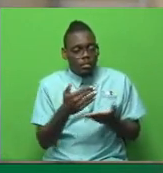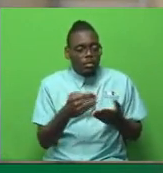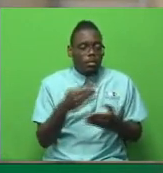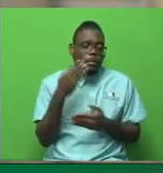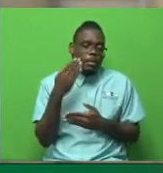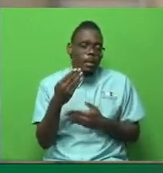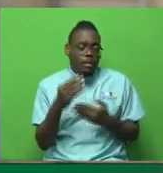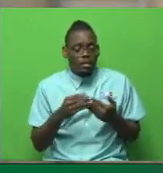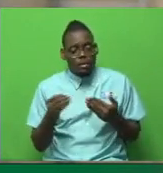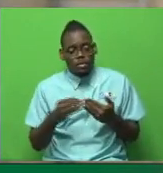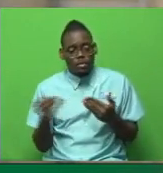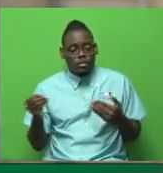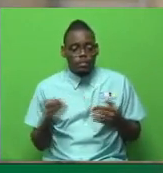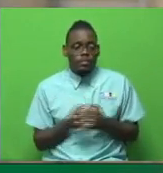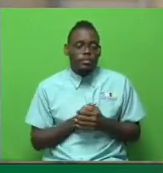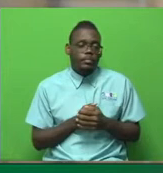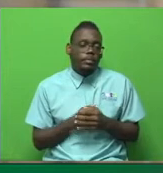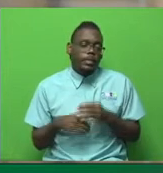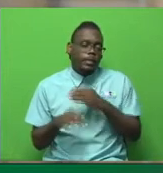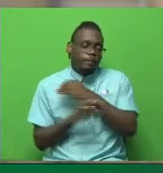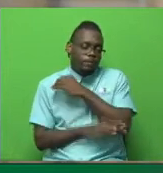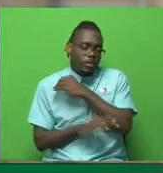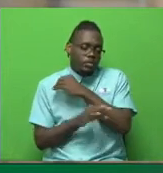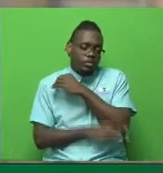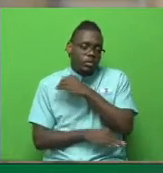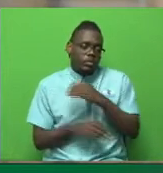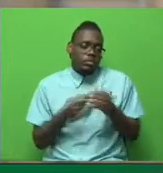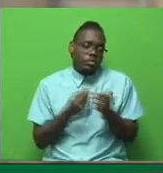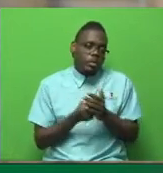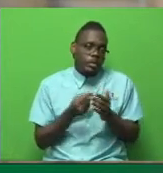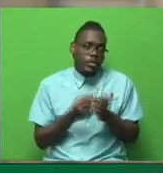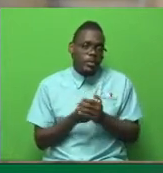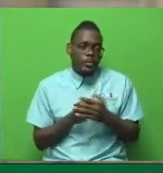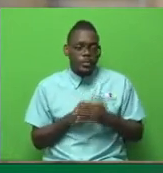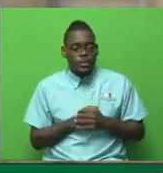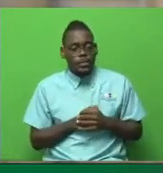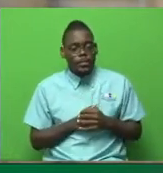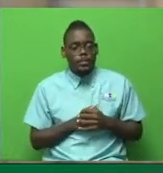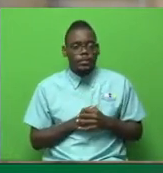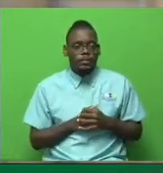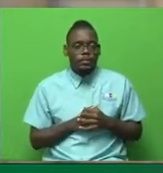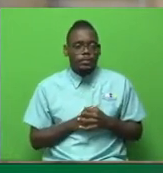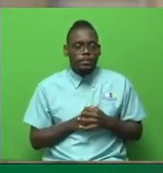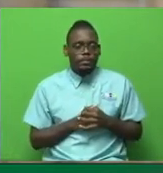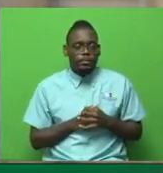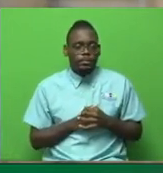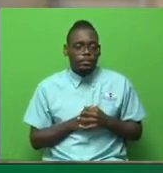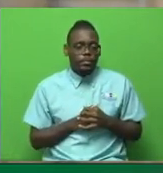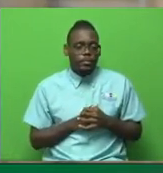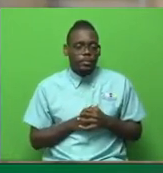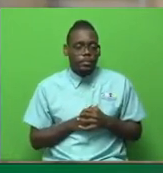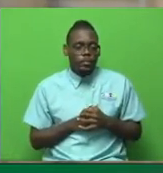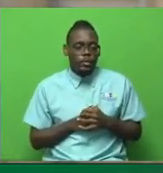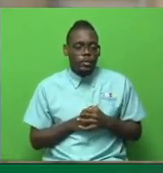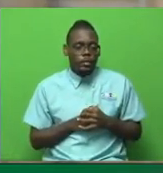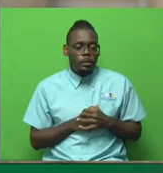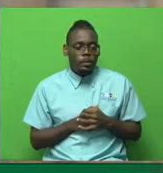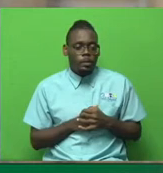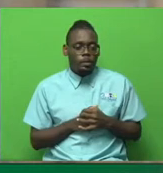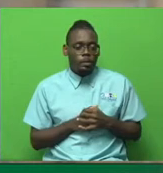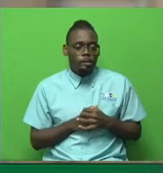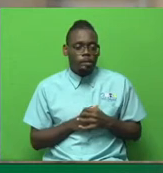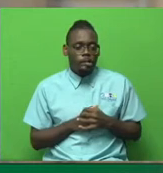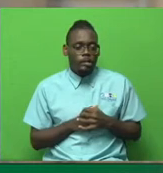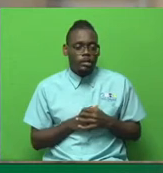and that is exactly what this forward-thinking pnm government is doing and ignoring the